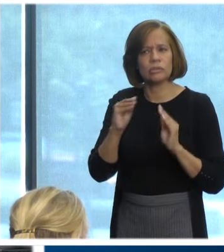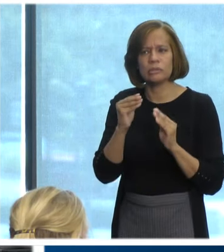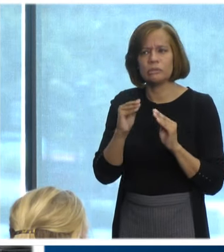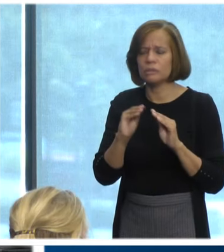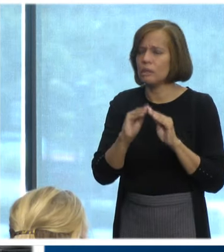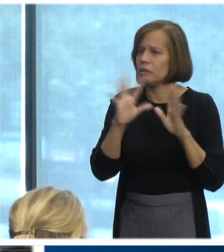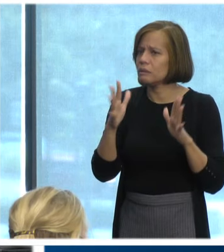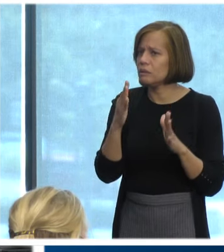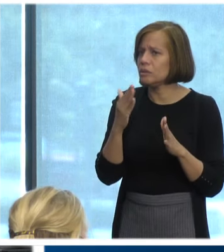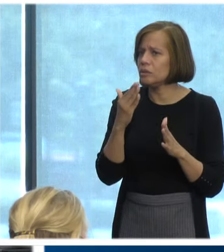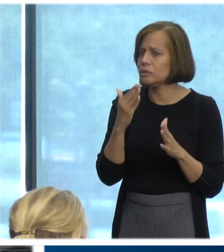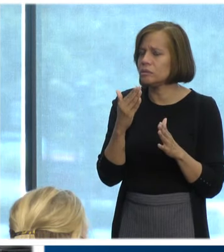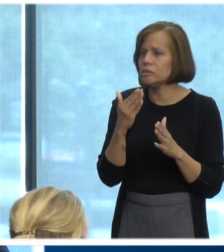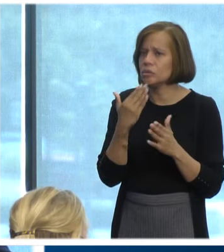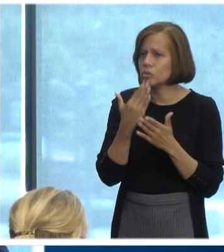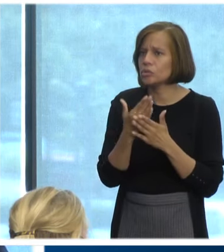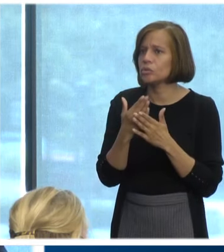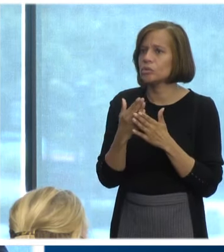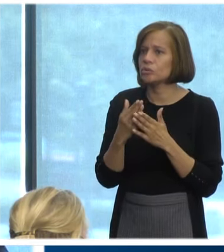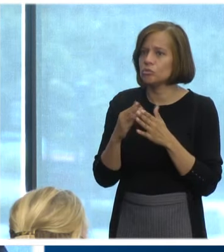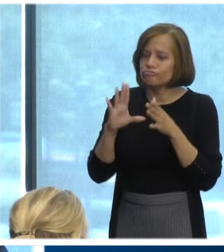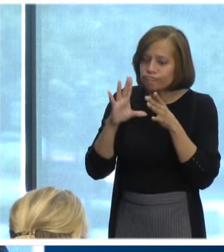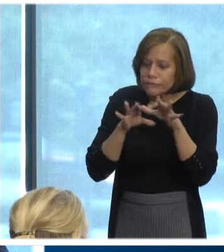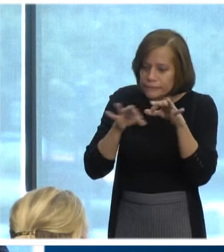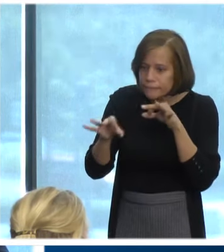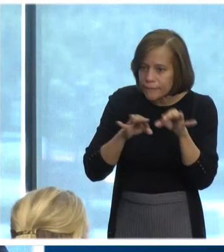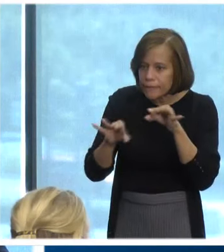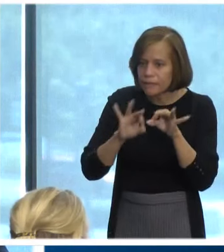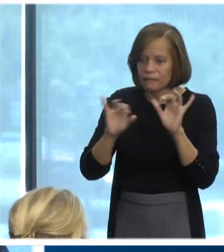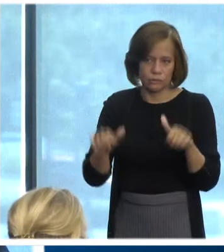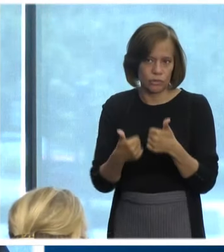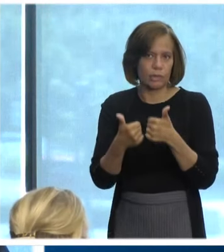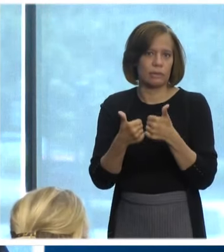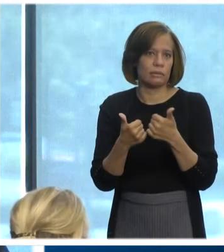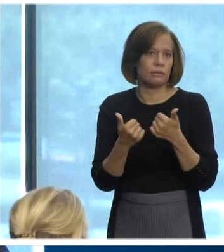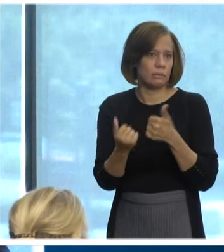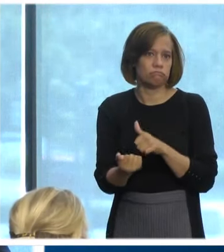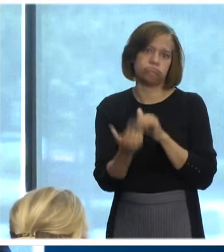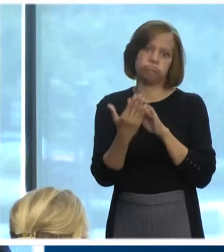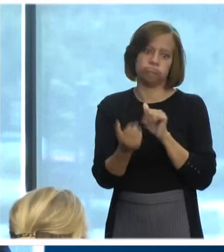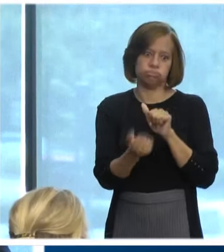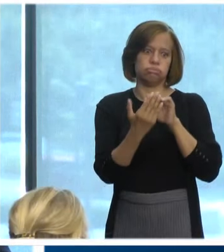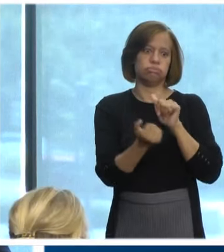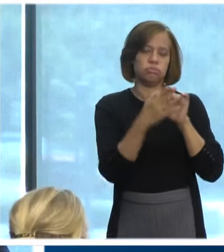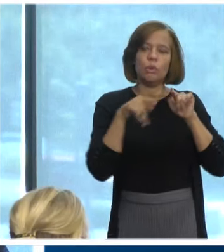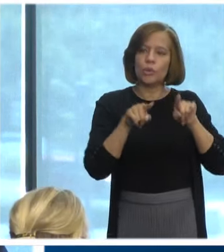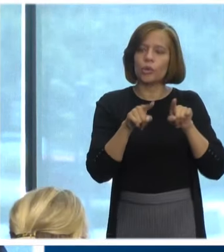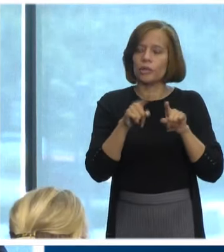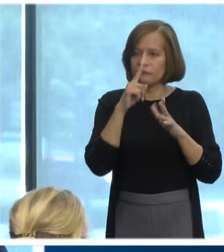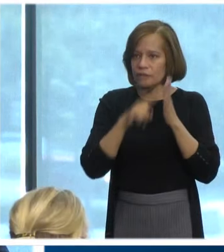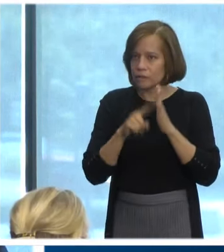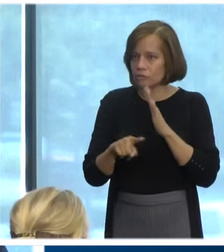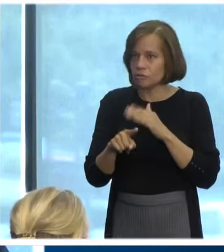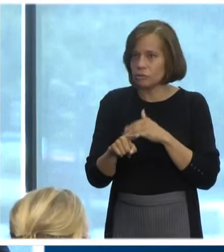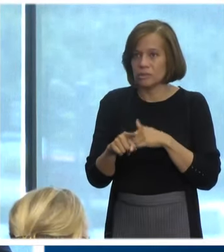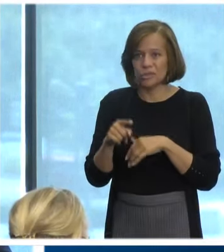articulating the challenges that we faced in conducting this investigation. Time was not on our